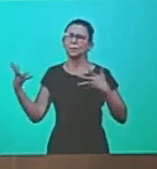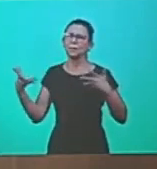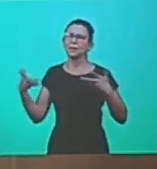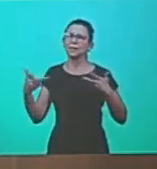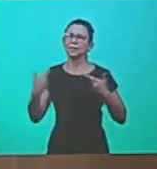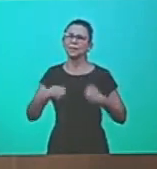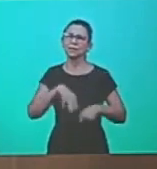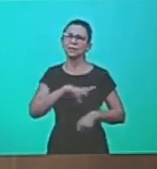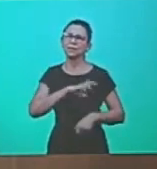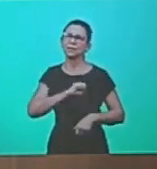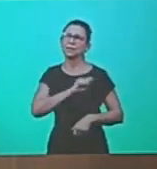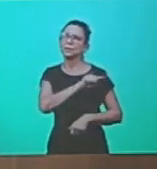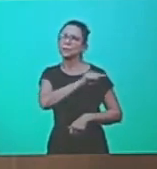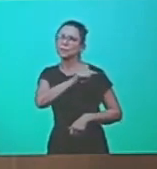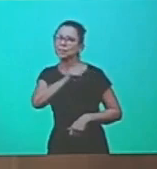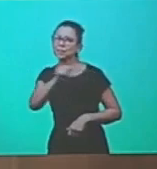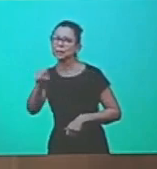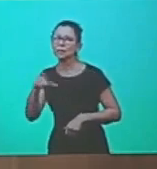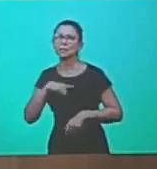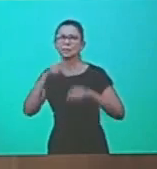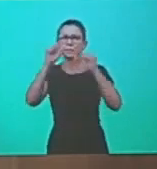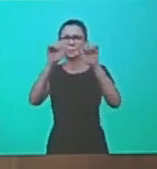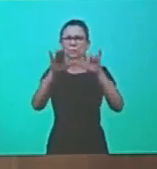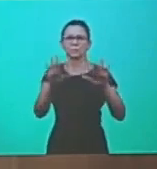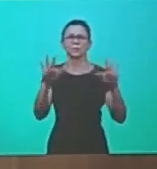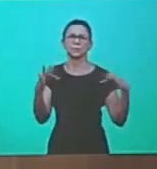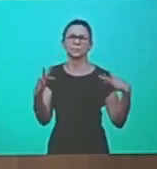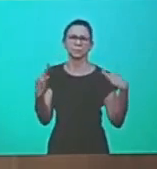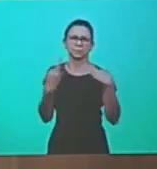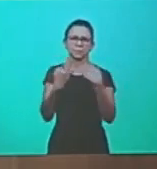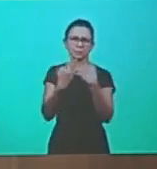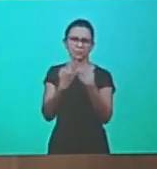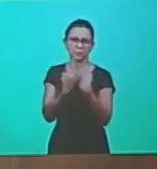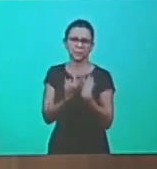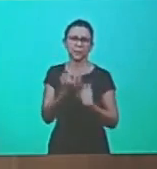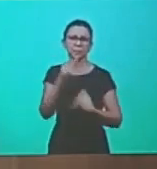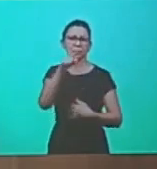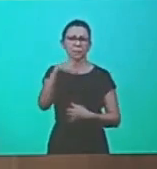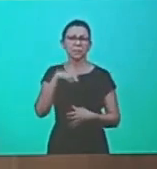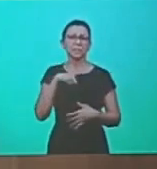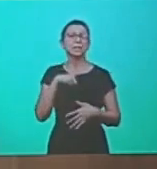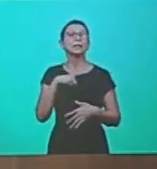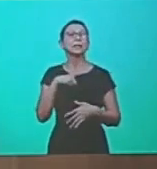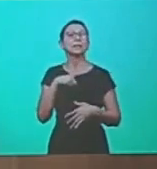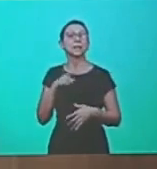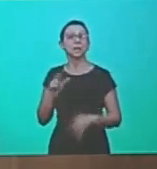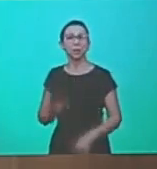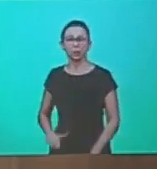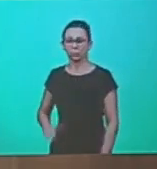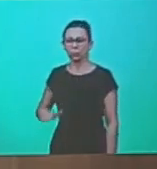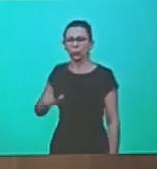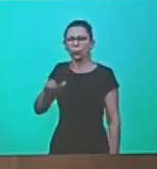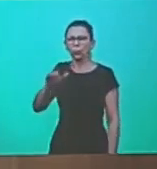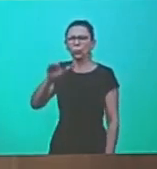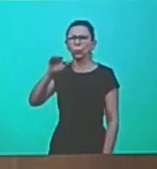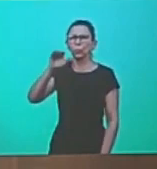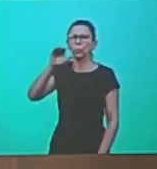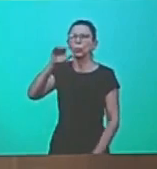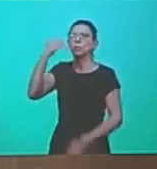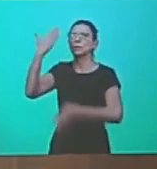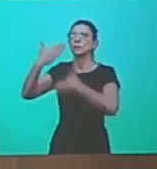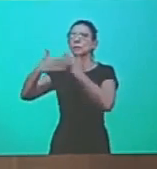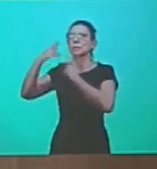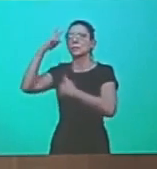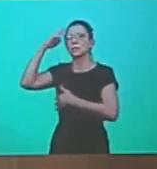We have to serve the Lord because he is amazing and because he is great, not because we are scared. And